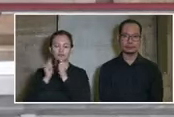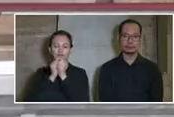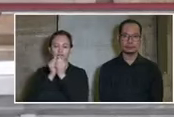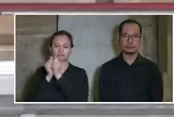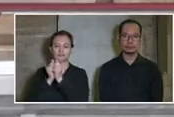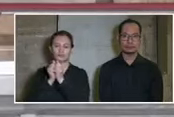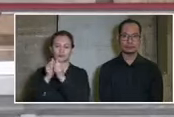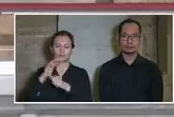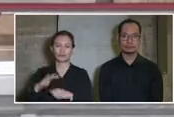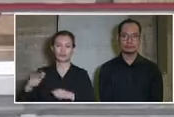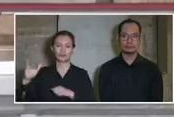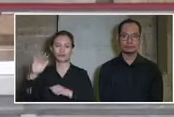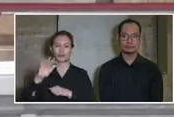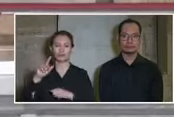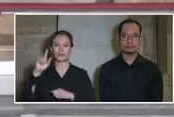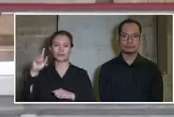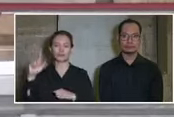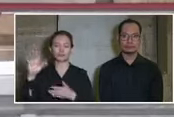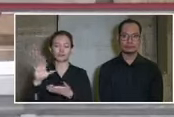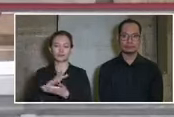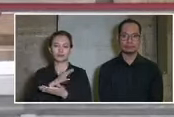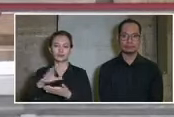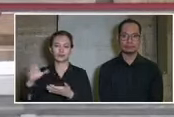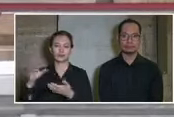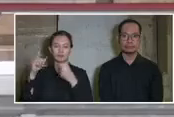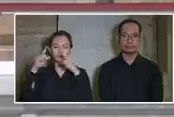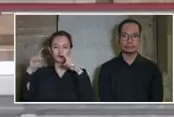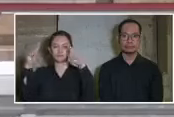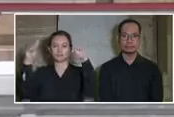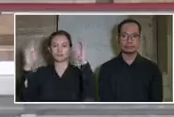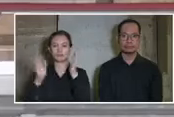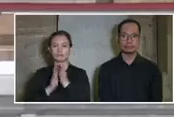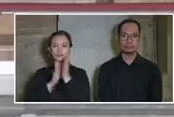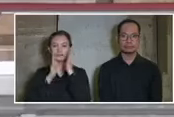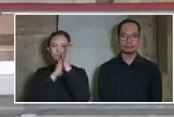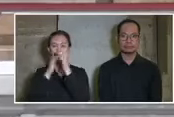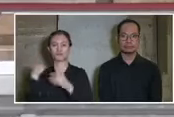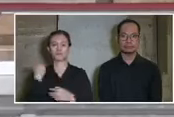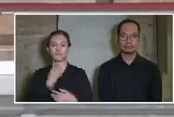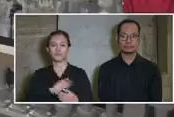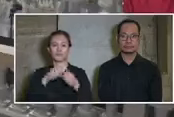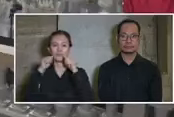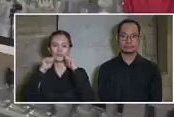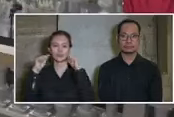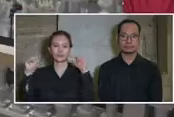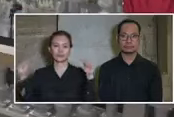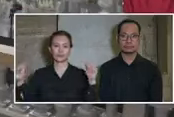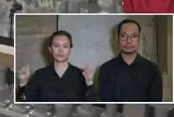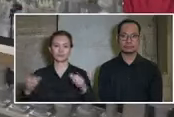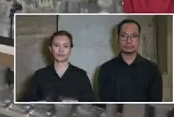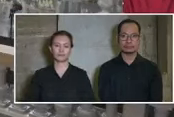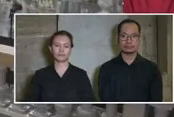in one chorus of exultant praise as we acclaim.